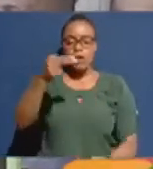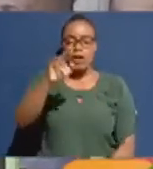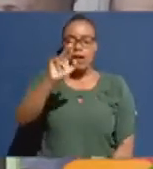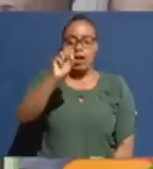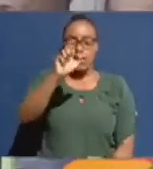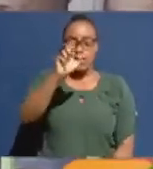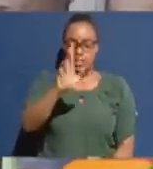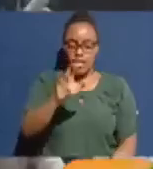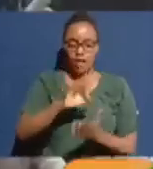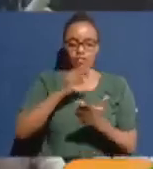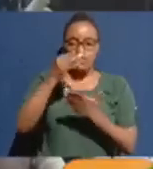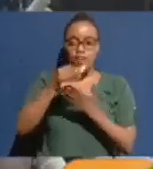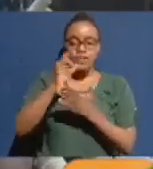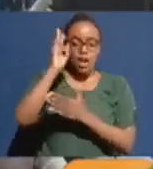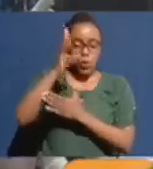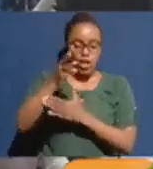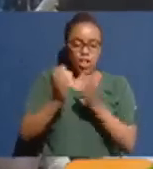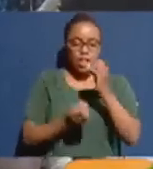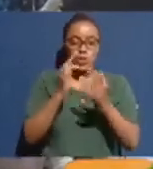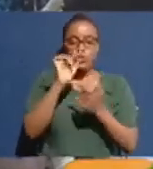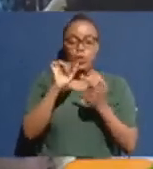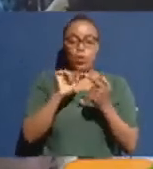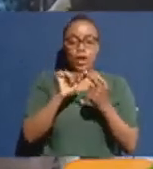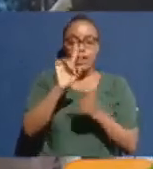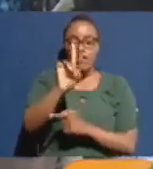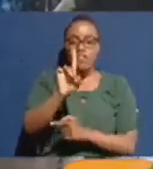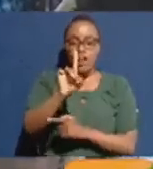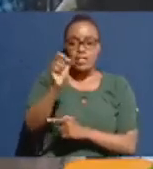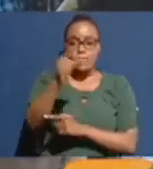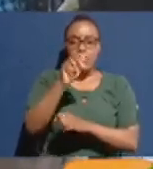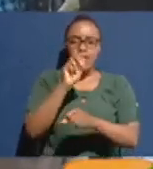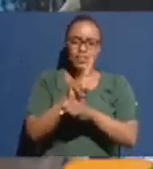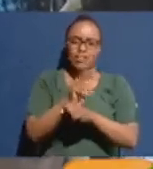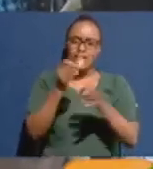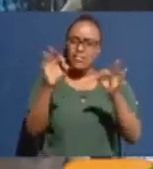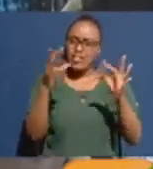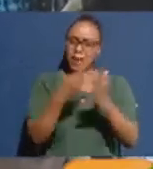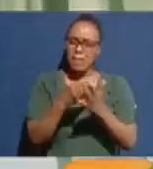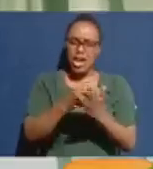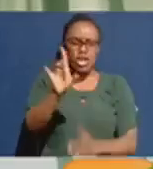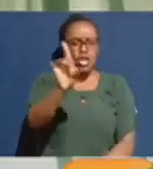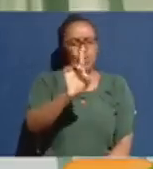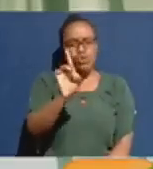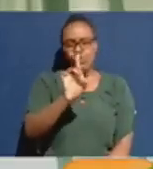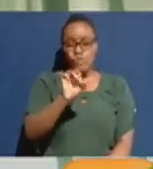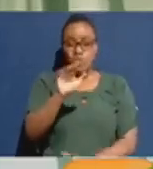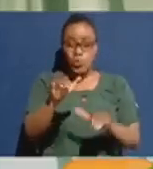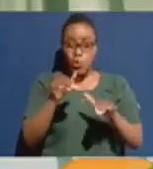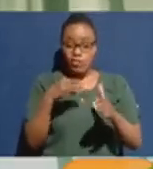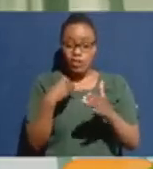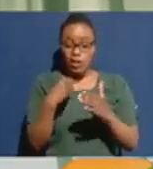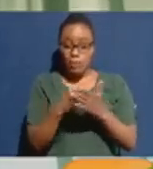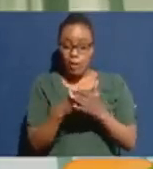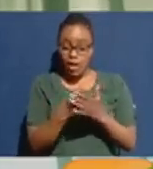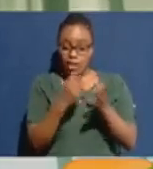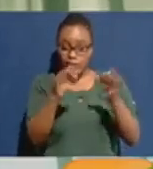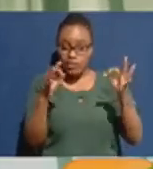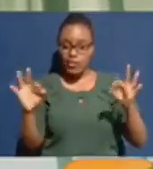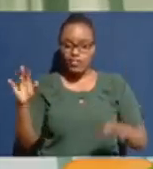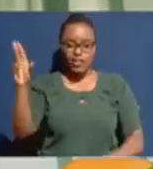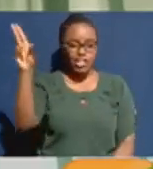Fund, which he said will be launched on the 1st of December. Lakini si pesa ya bure. Ati unangojea pesa ya serikali ya bure.